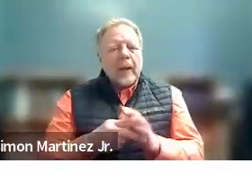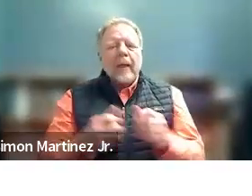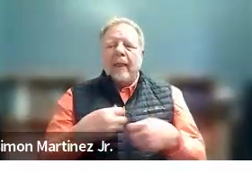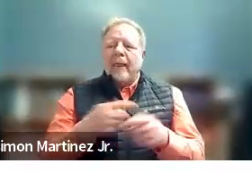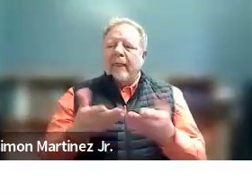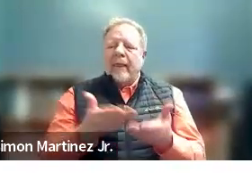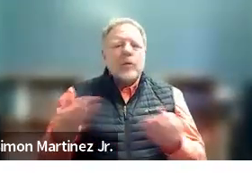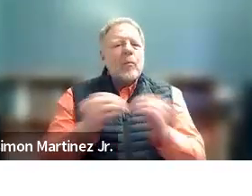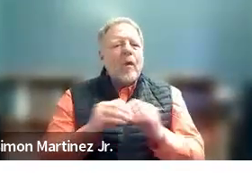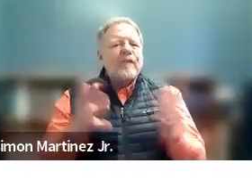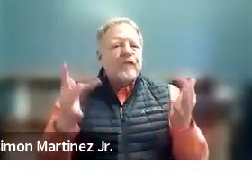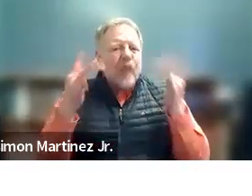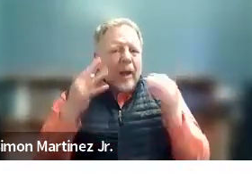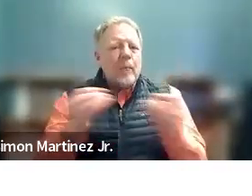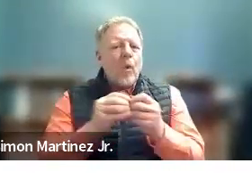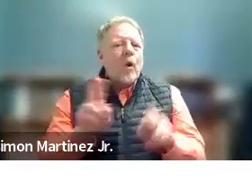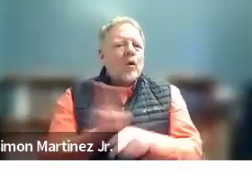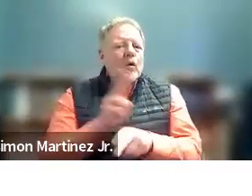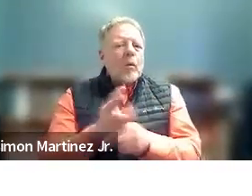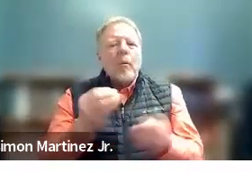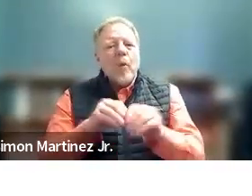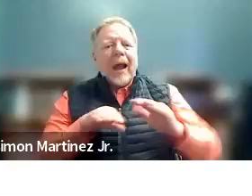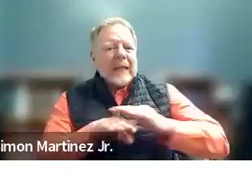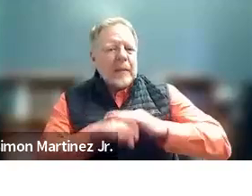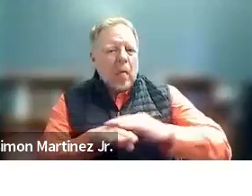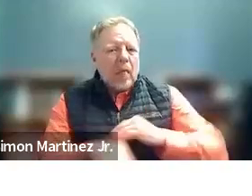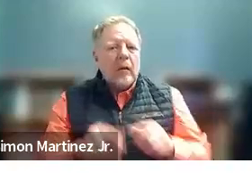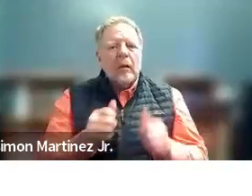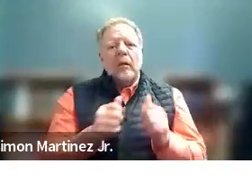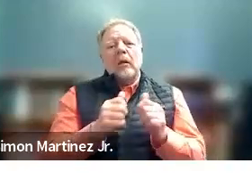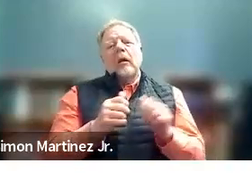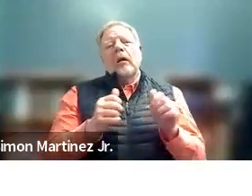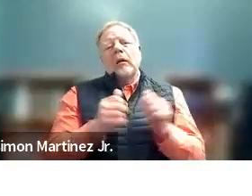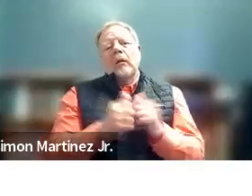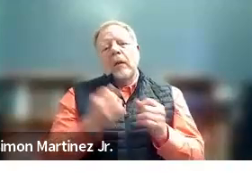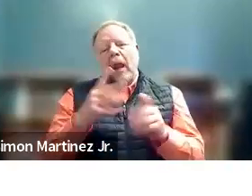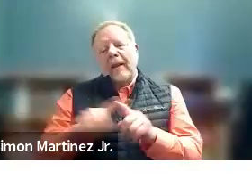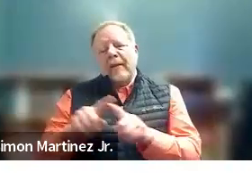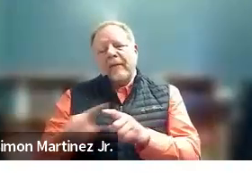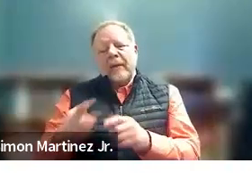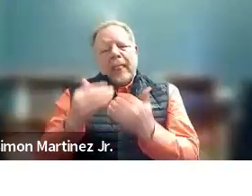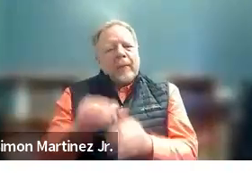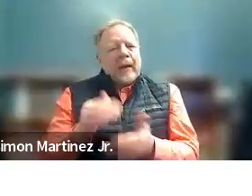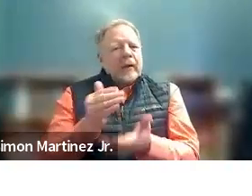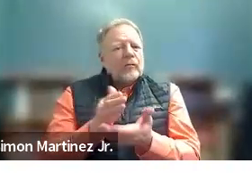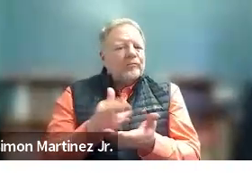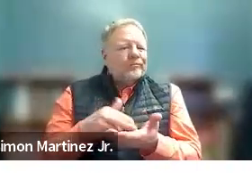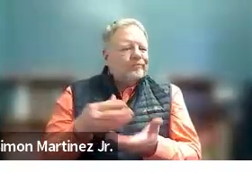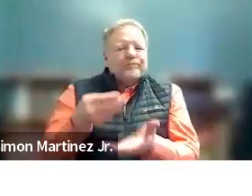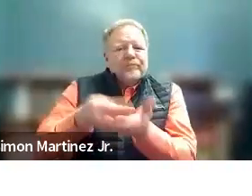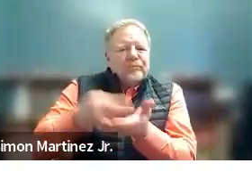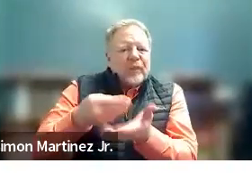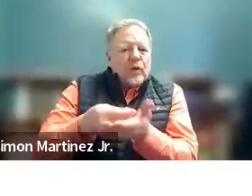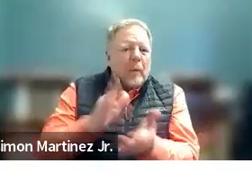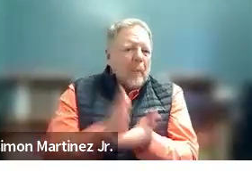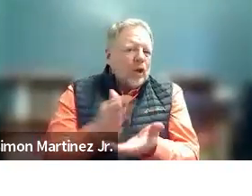usable. You can do a lot with a limited resource budget, I guess, to say. But